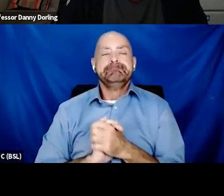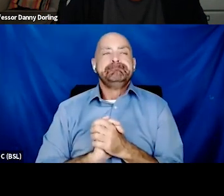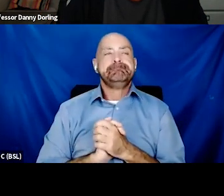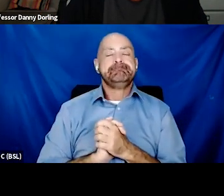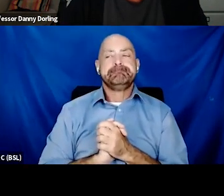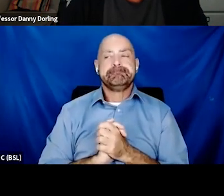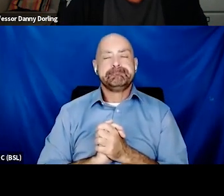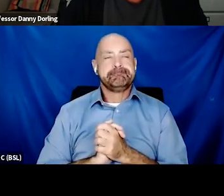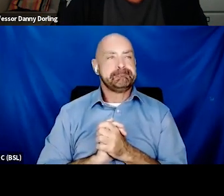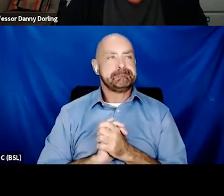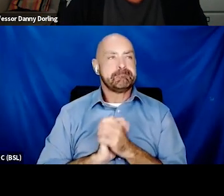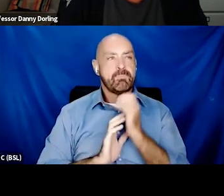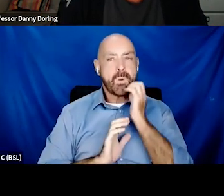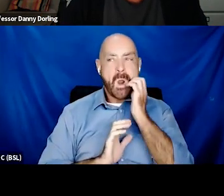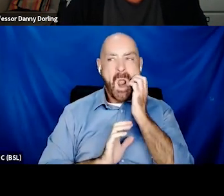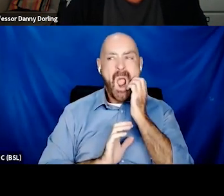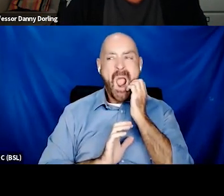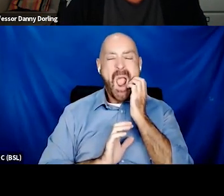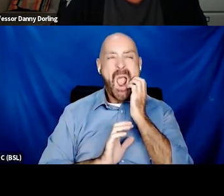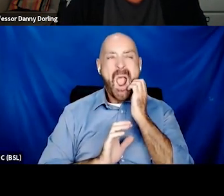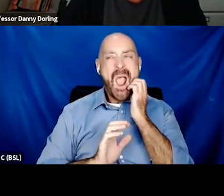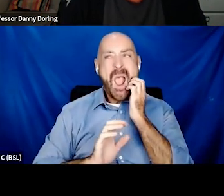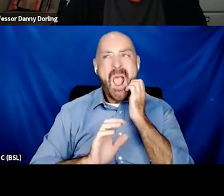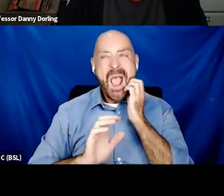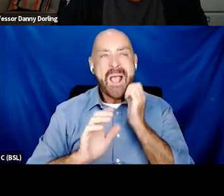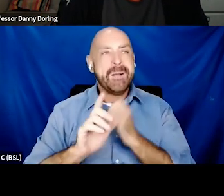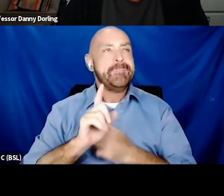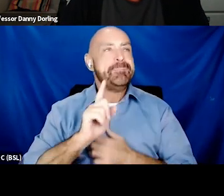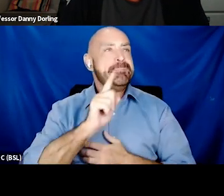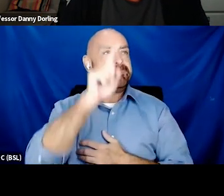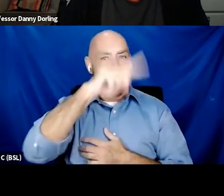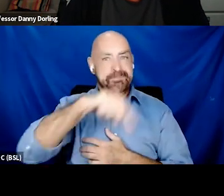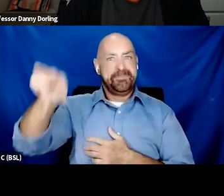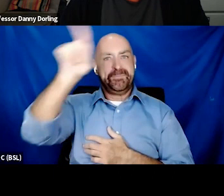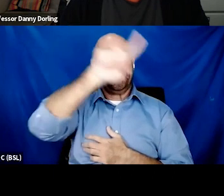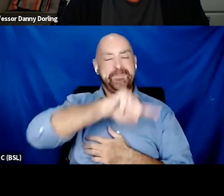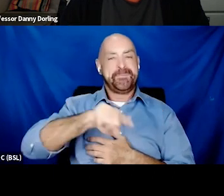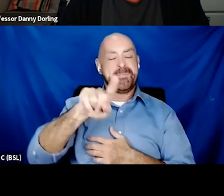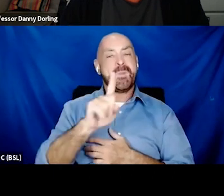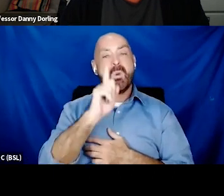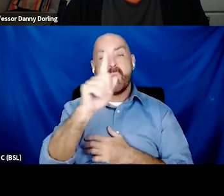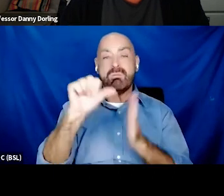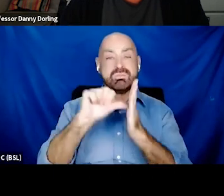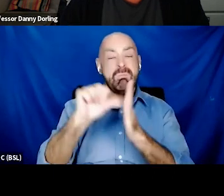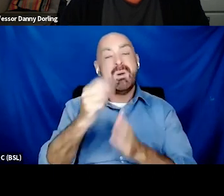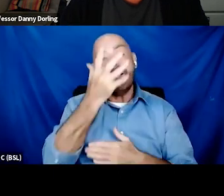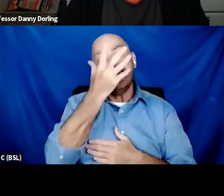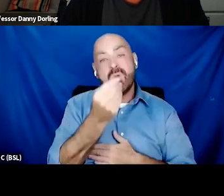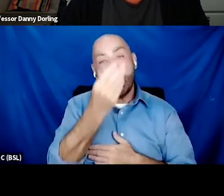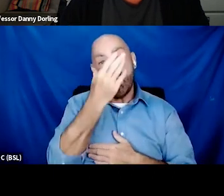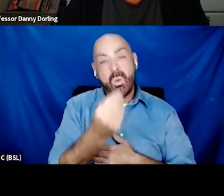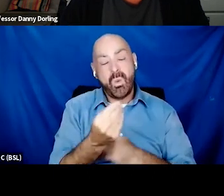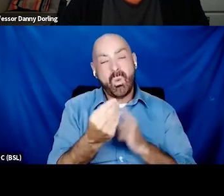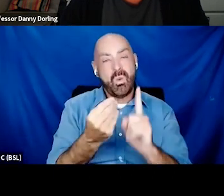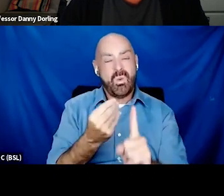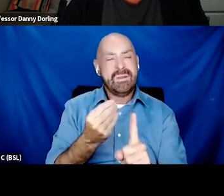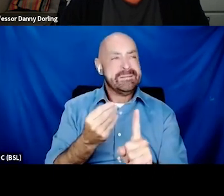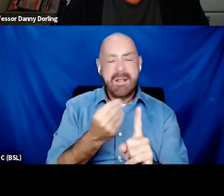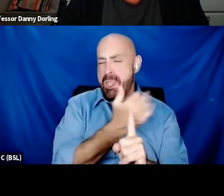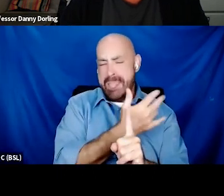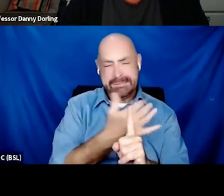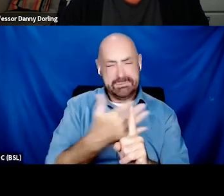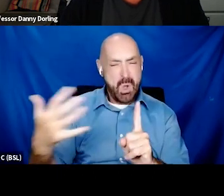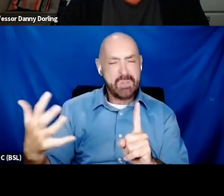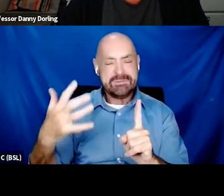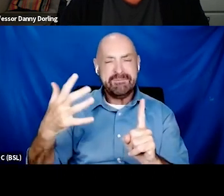Almost at the end of my graphs of flu. One problem with flu is that there was a lot of talking up